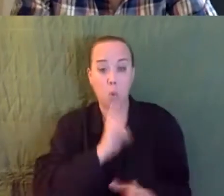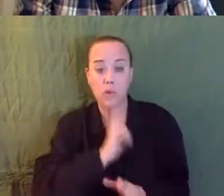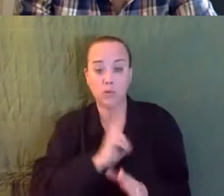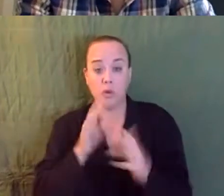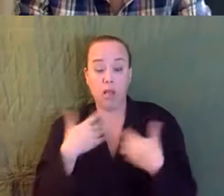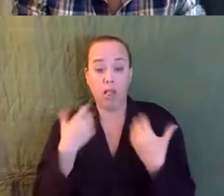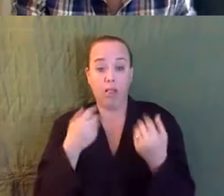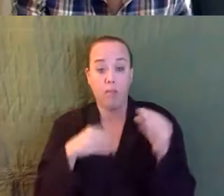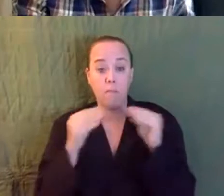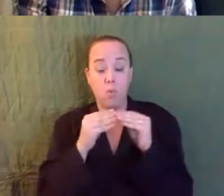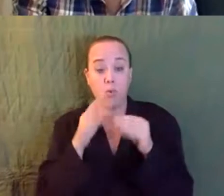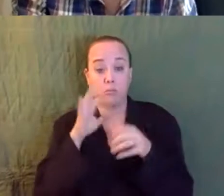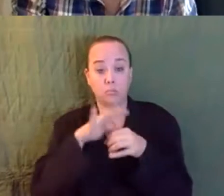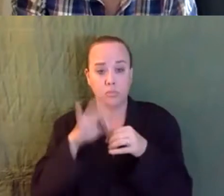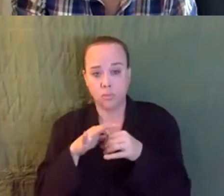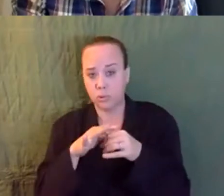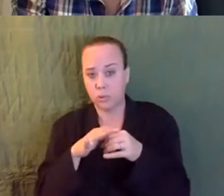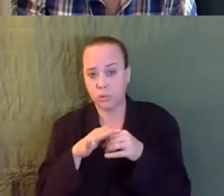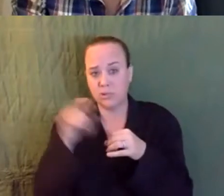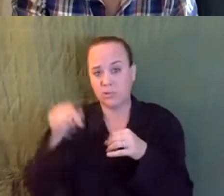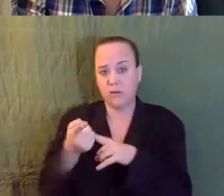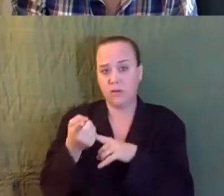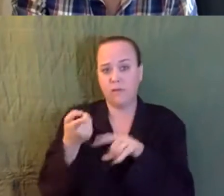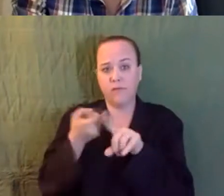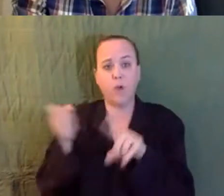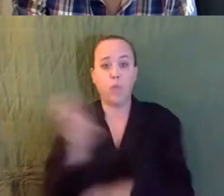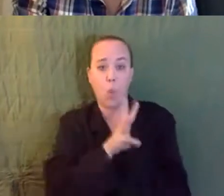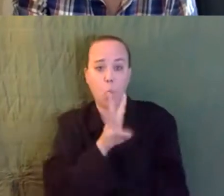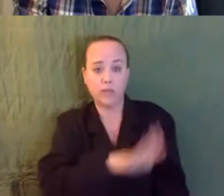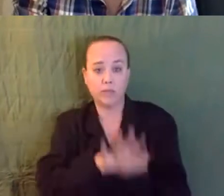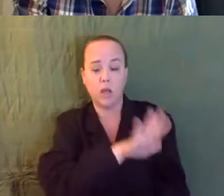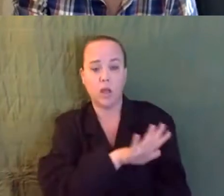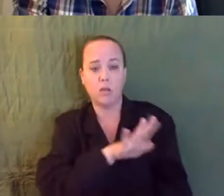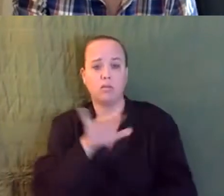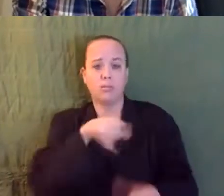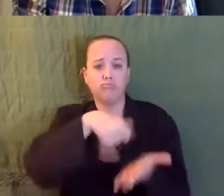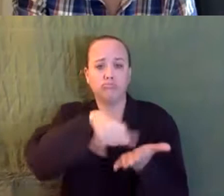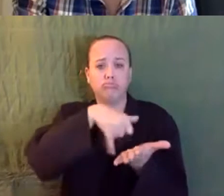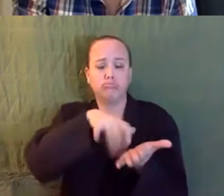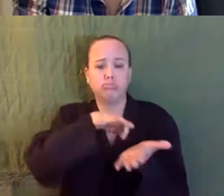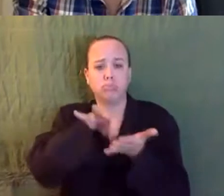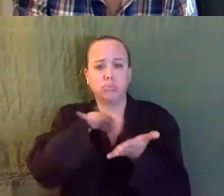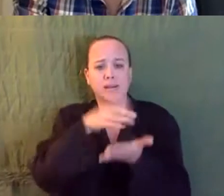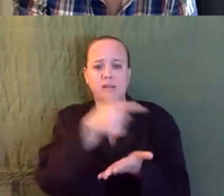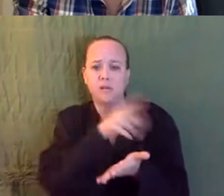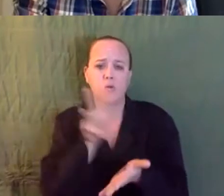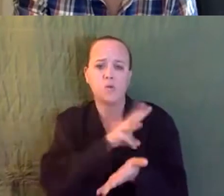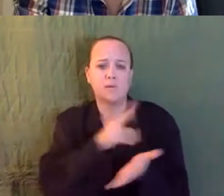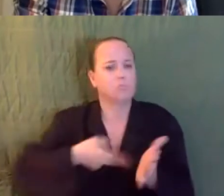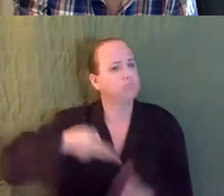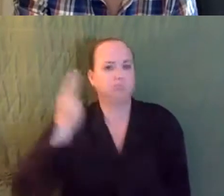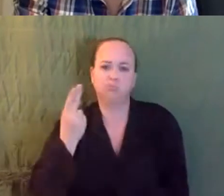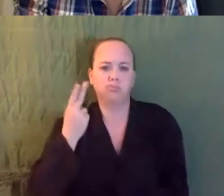choices? Oh, this is from the West Side. Okay, the obese rate here on the West Side is high. Please share what